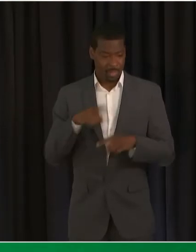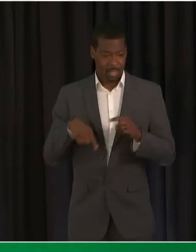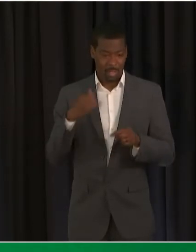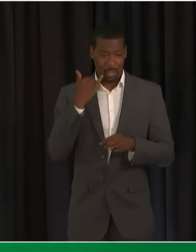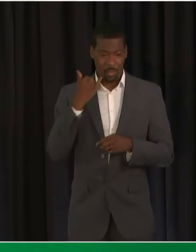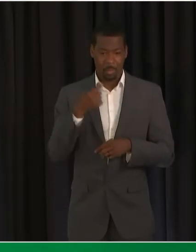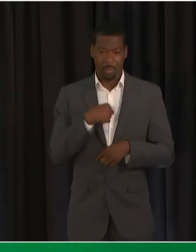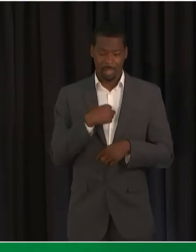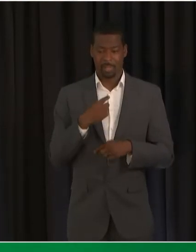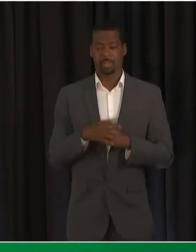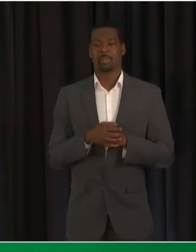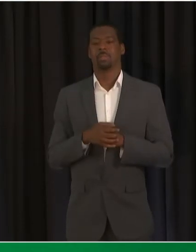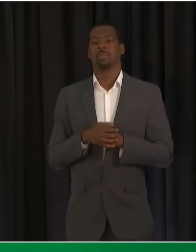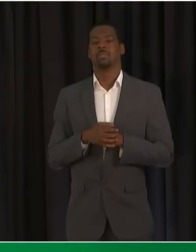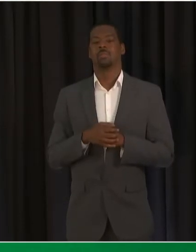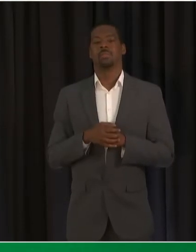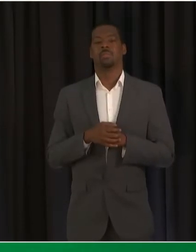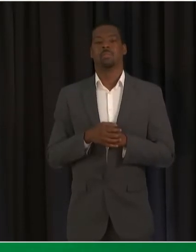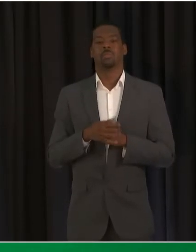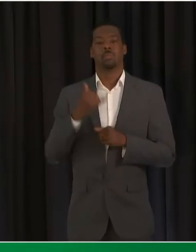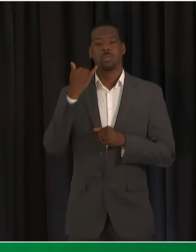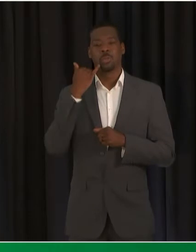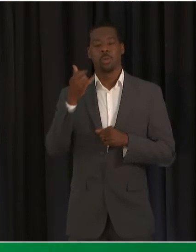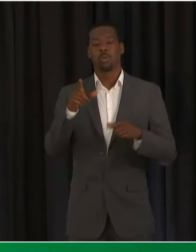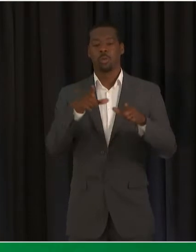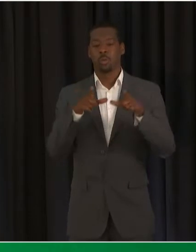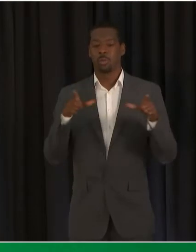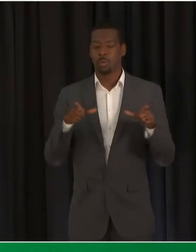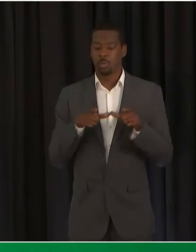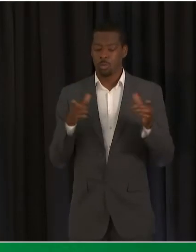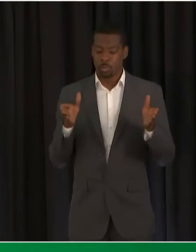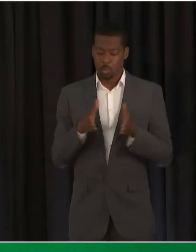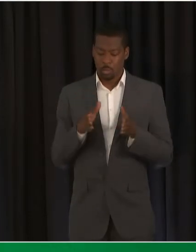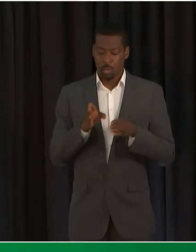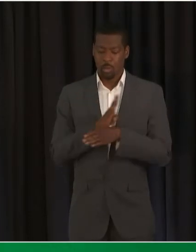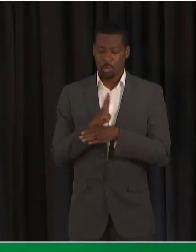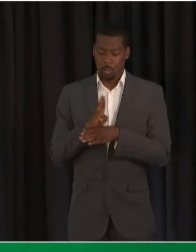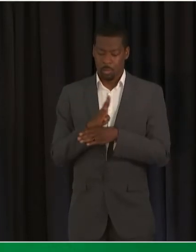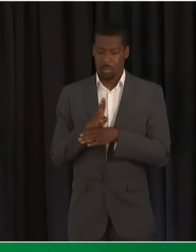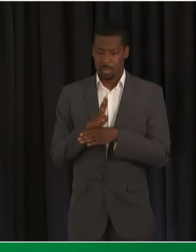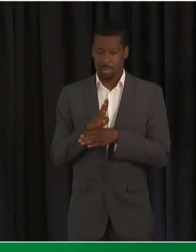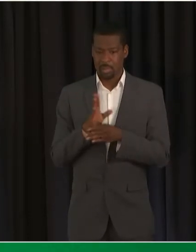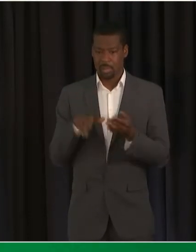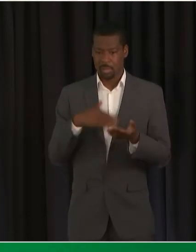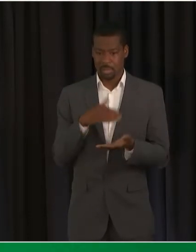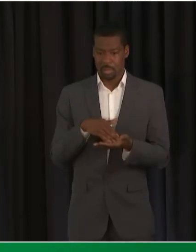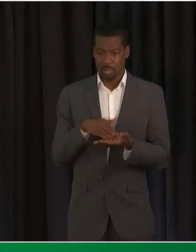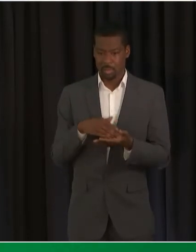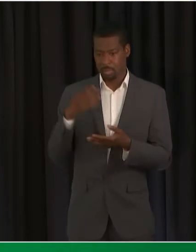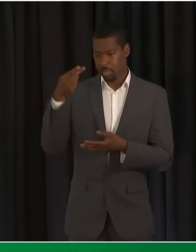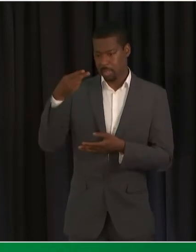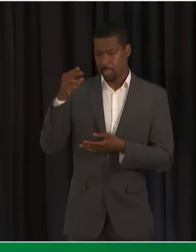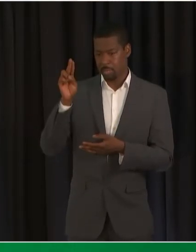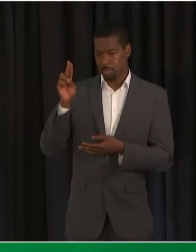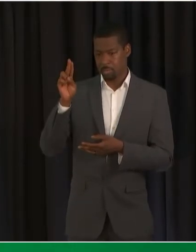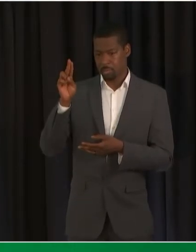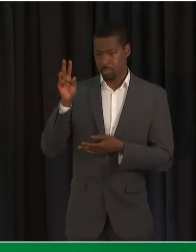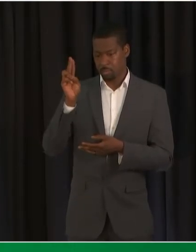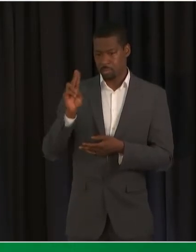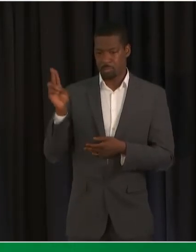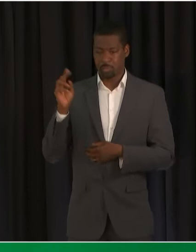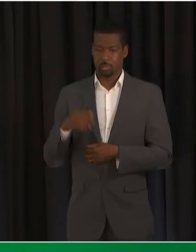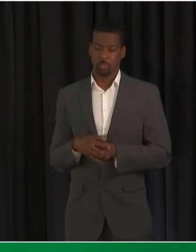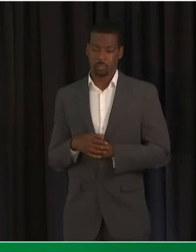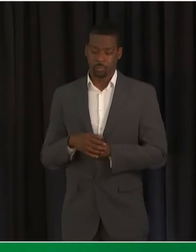not call me. You call your local Small Business Development Center at Howard University. You get in touch with the